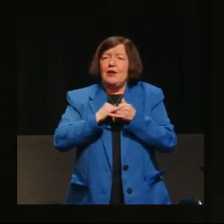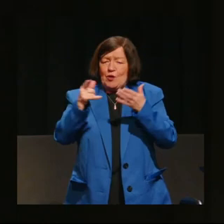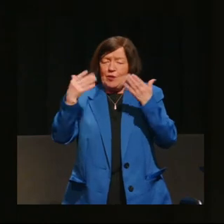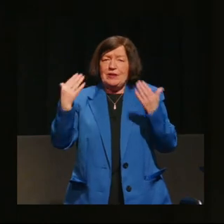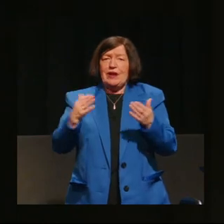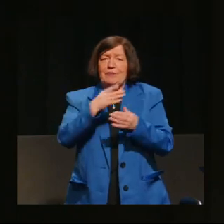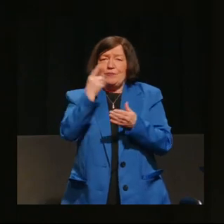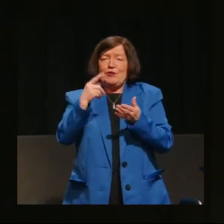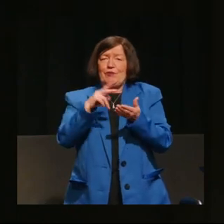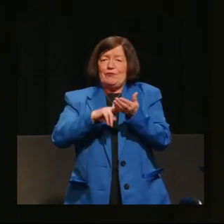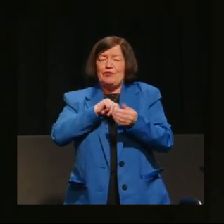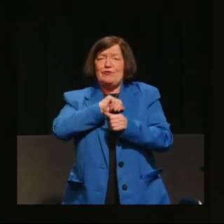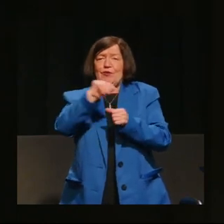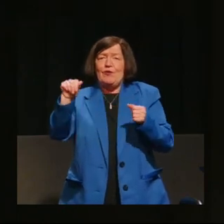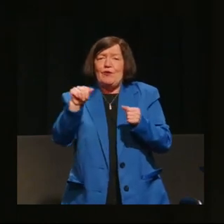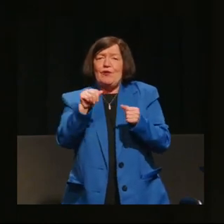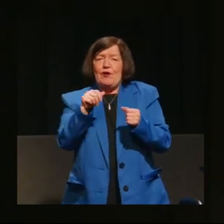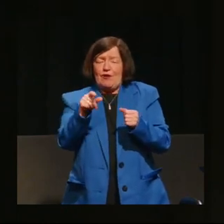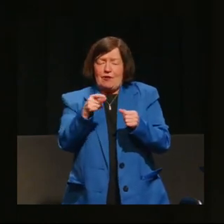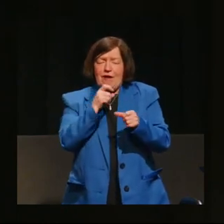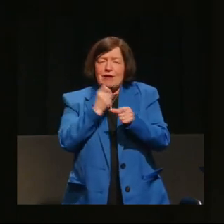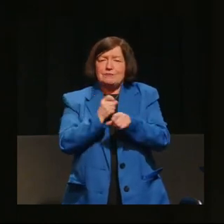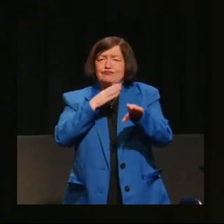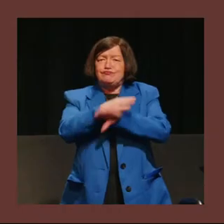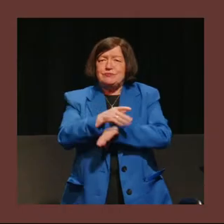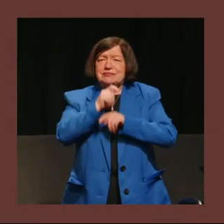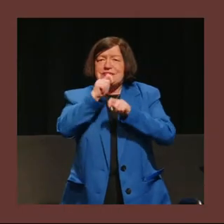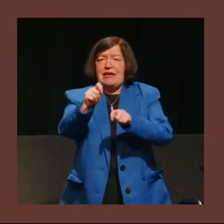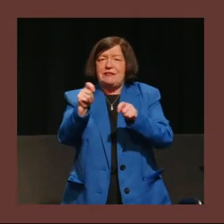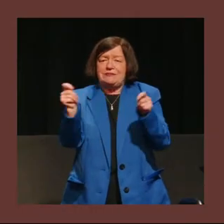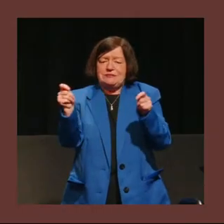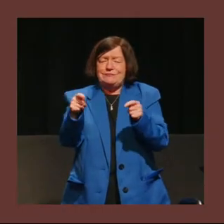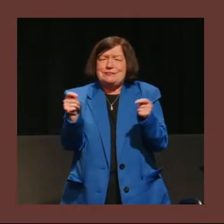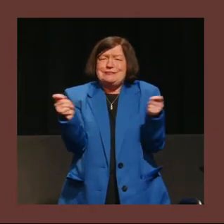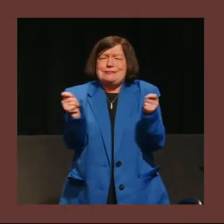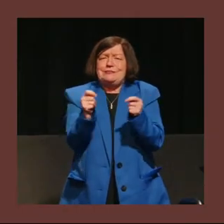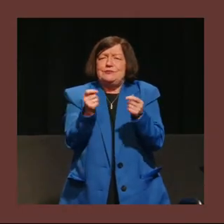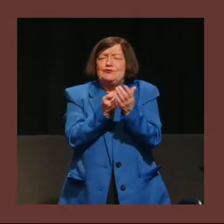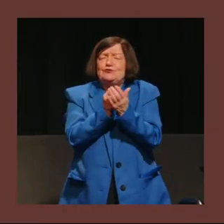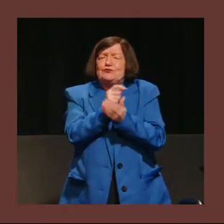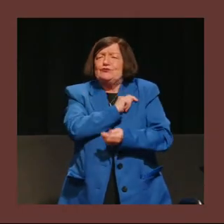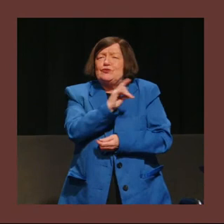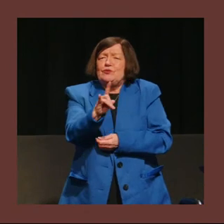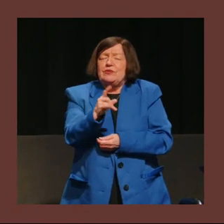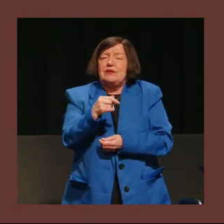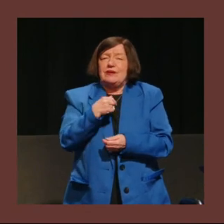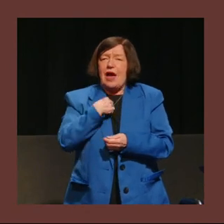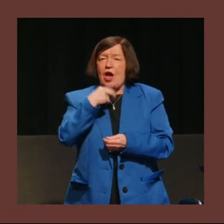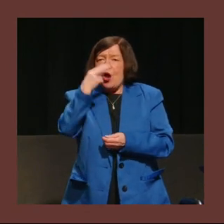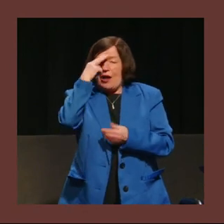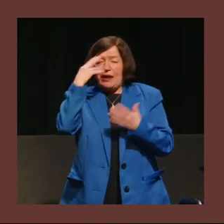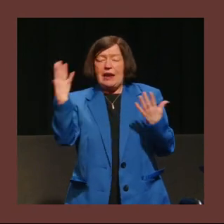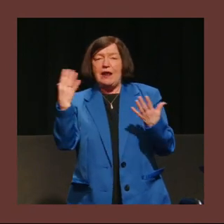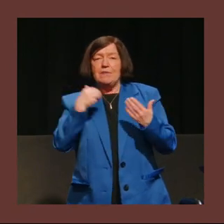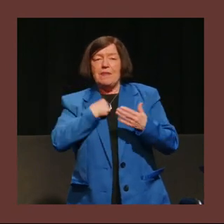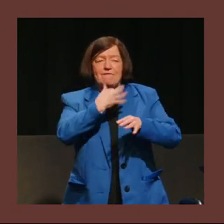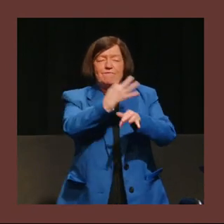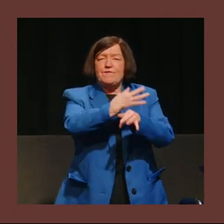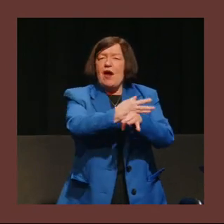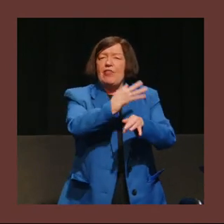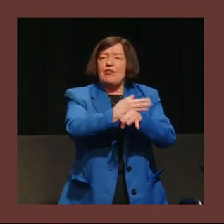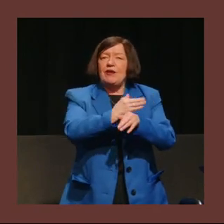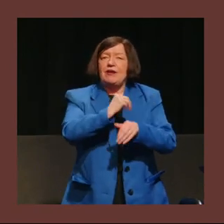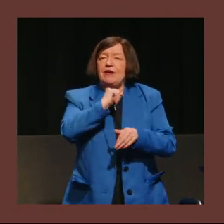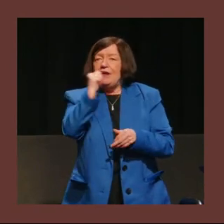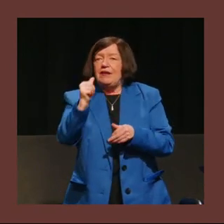now be used to her thankless task of telling the horrible truth. I also understand suddenly why my father did